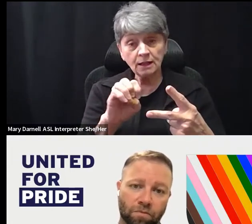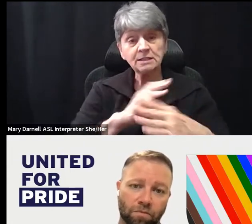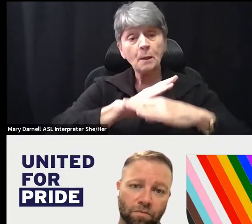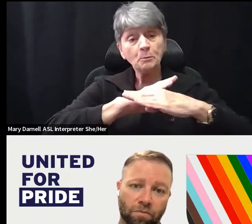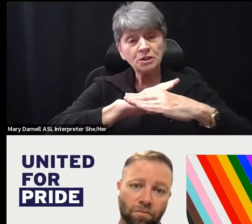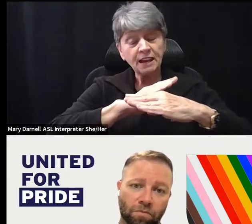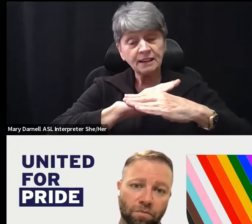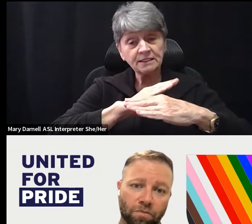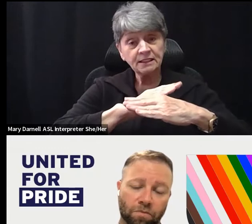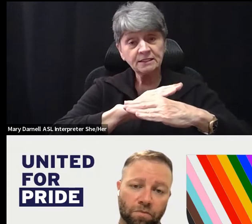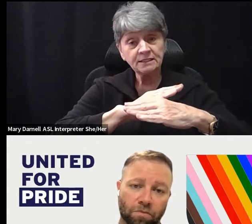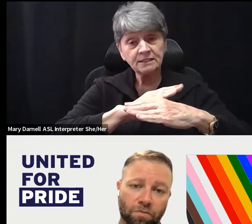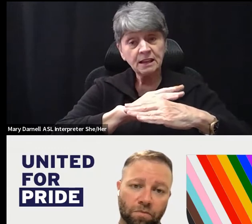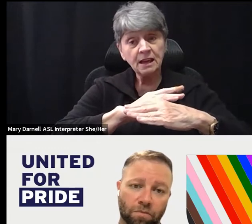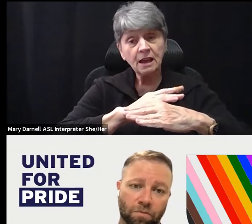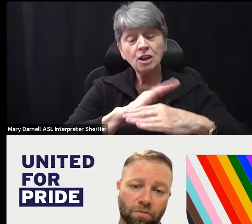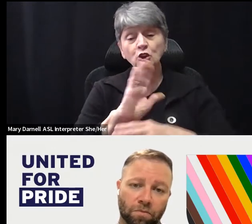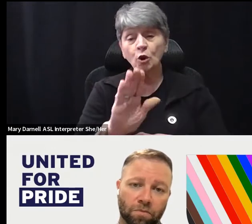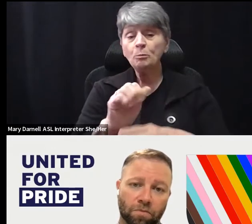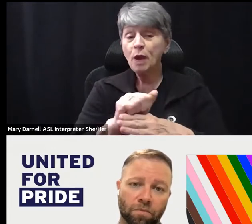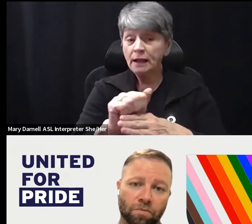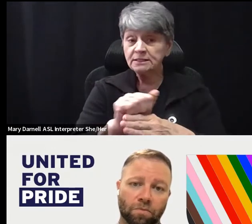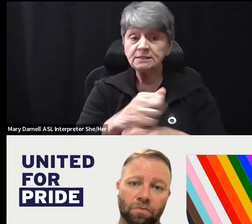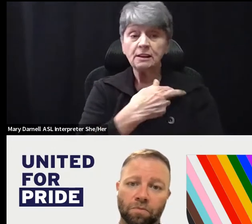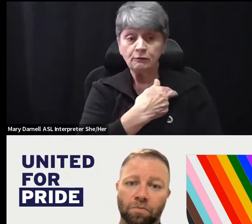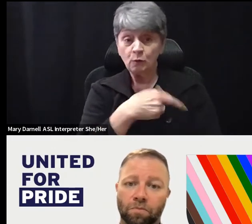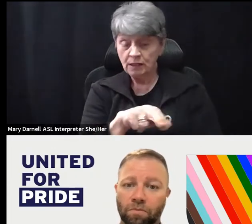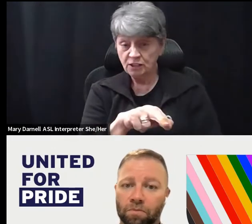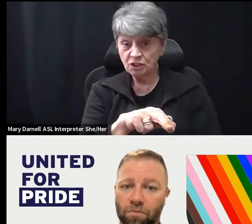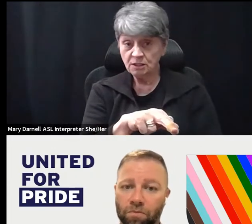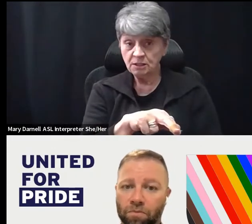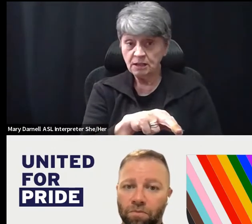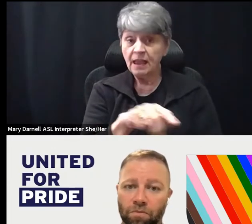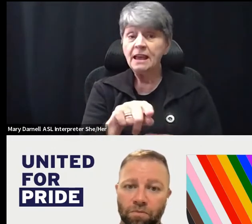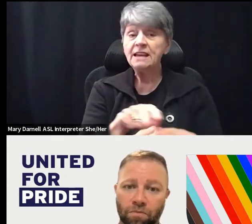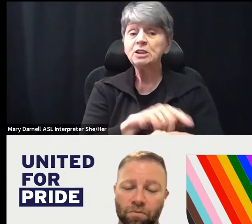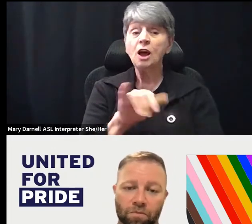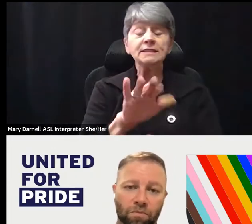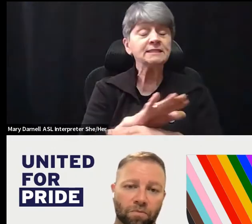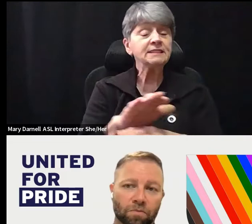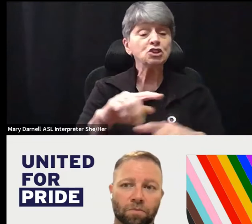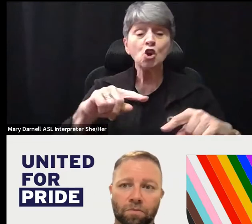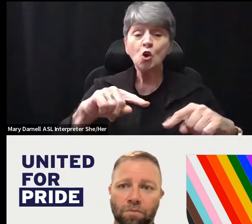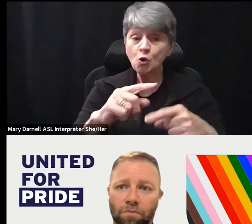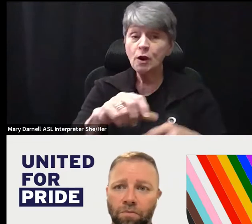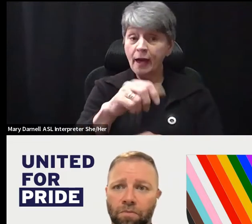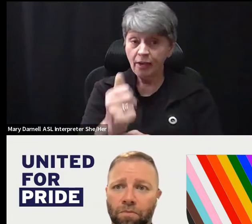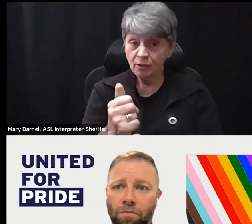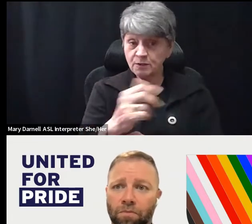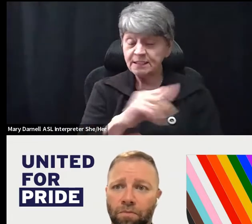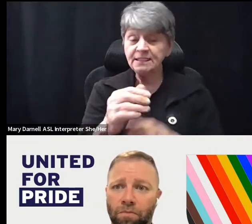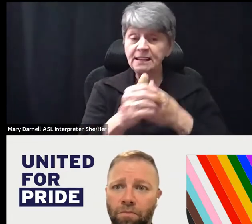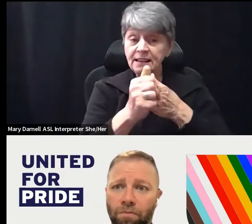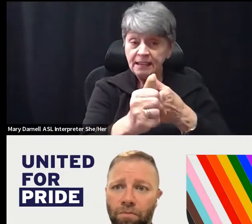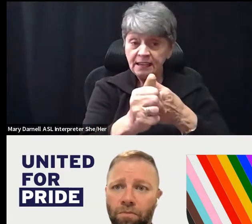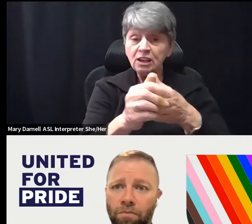so long as the exercise of that religion didn't harm others and didn't lead to an establishment of